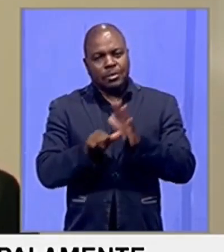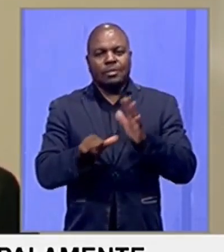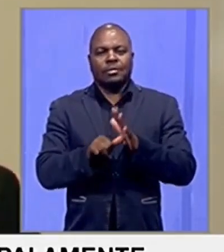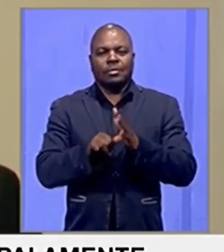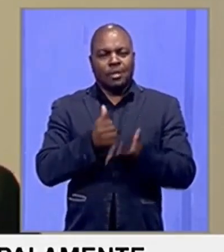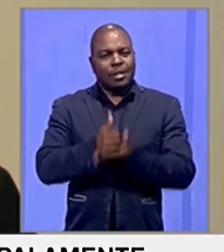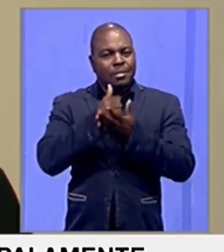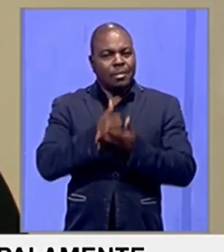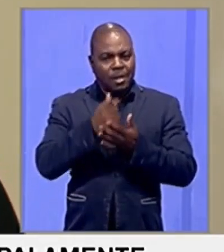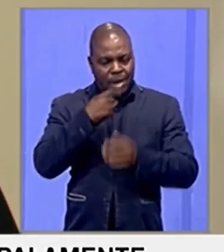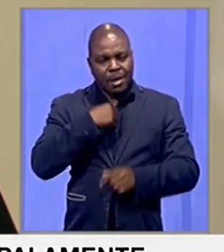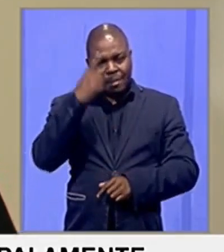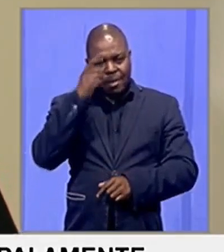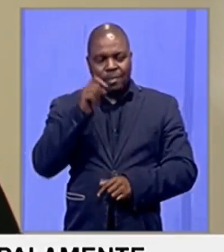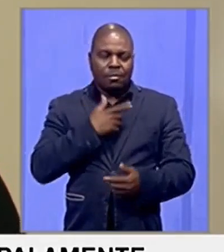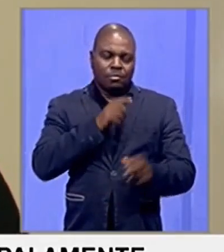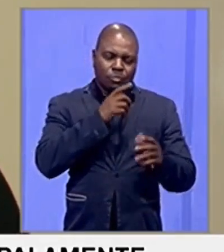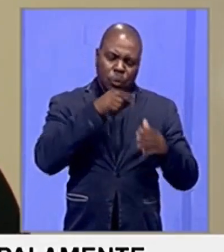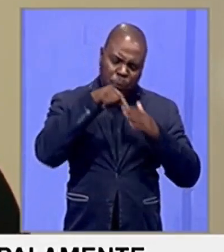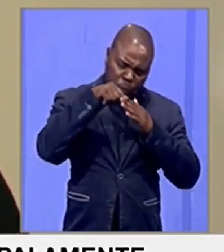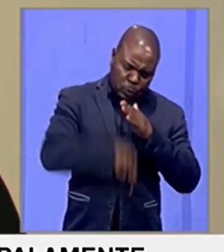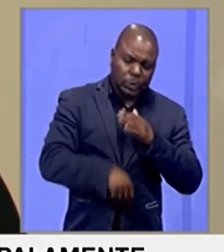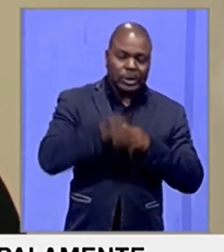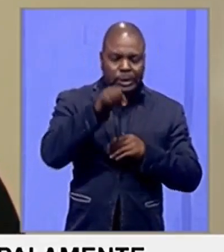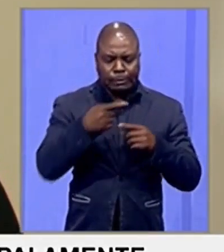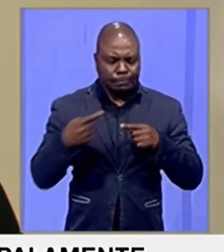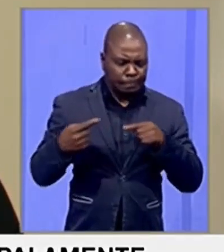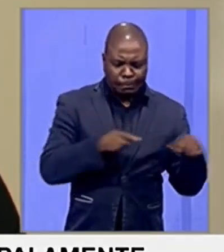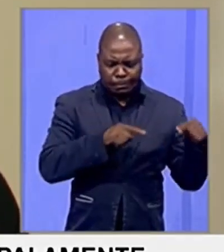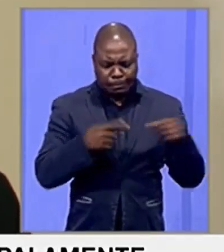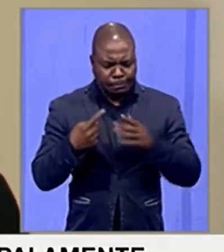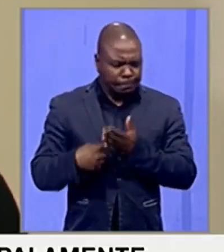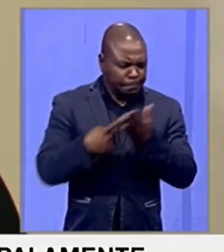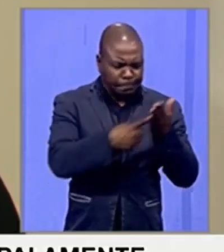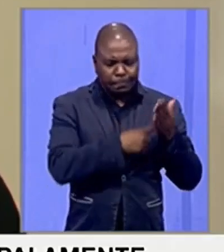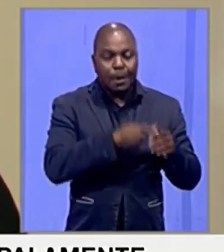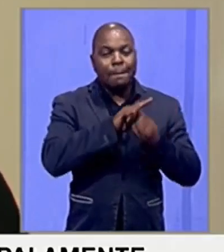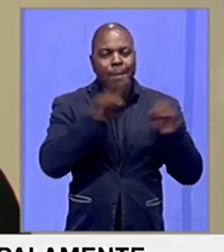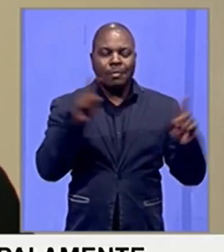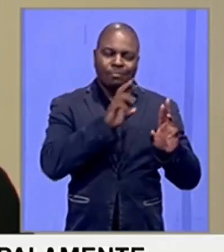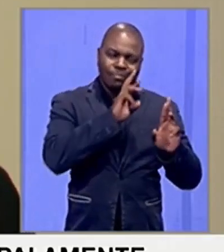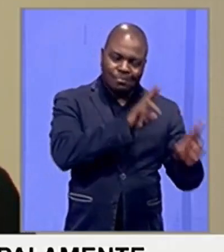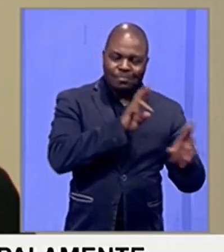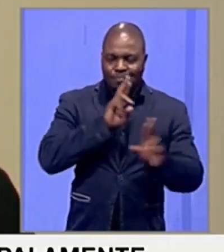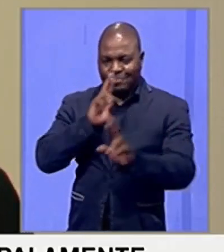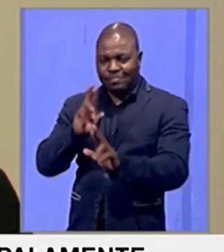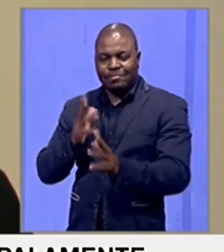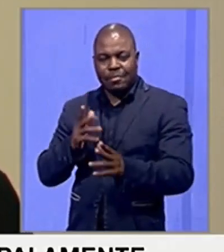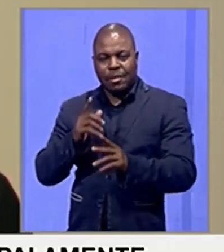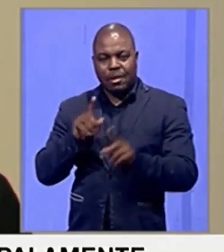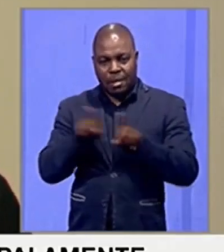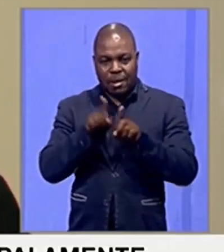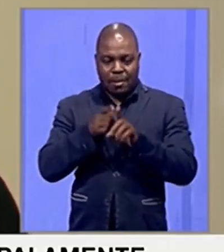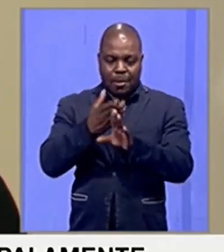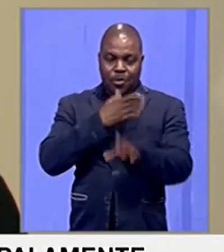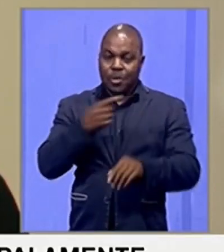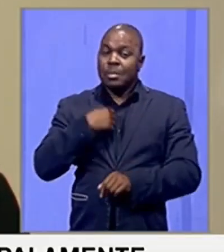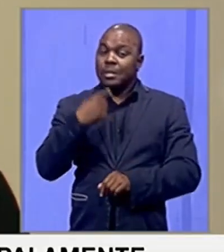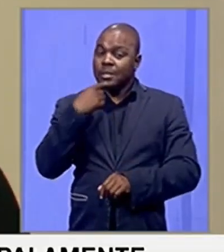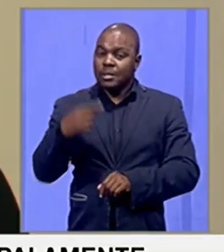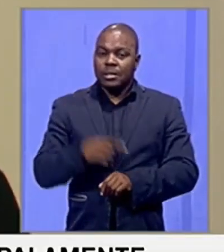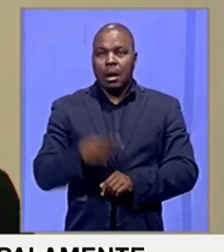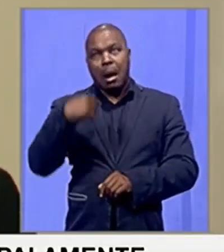discussions seem to have been quite robust, but very cordial as well. But like I said, I don't want to